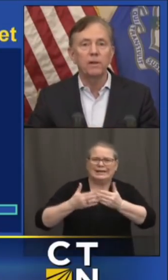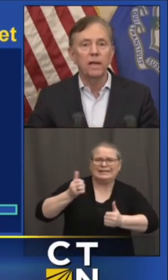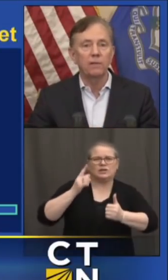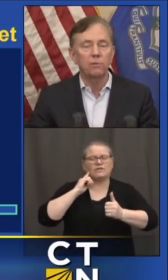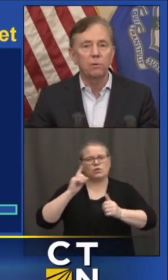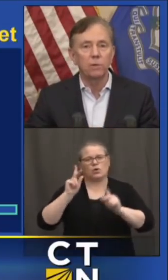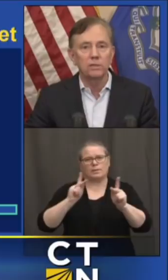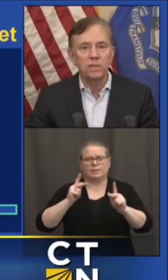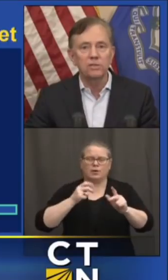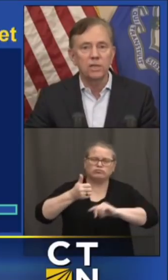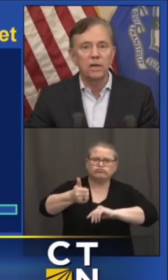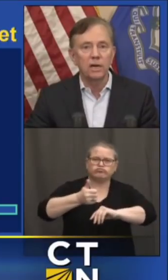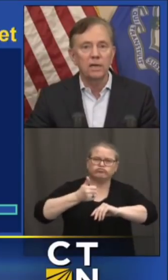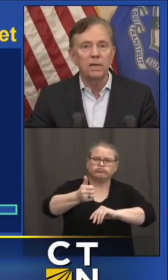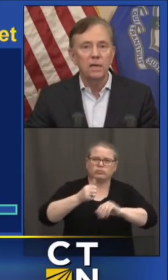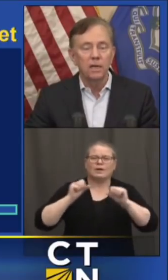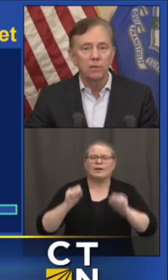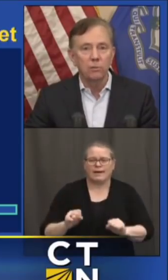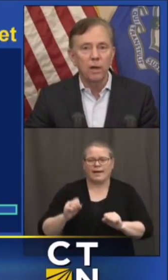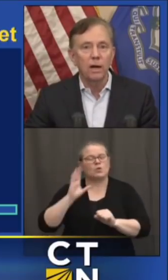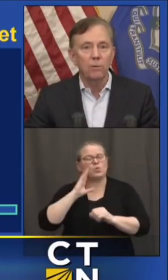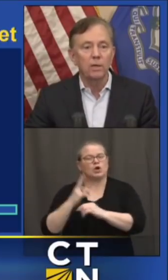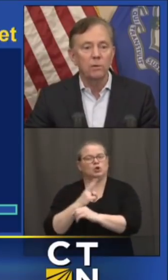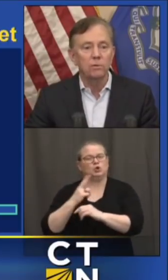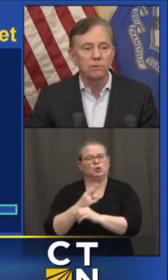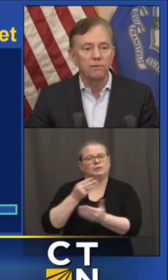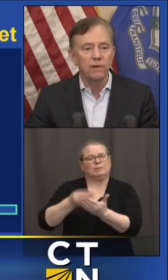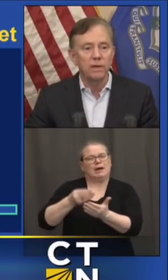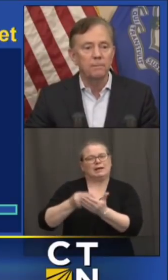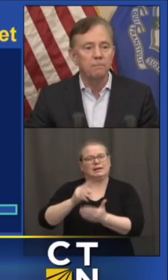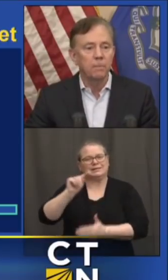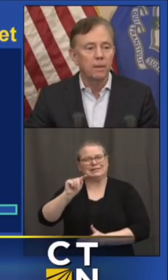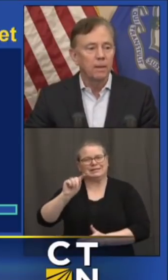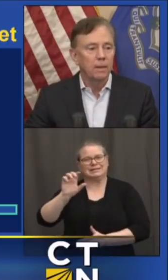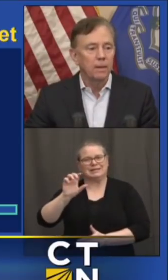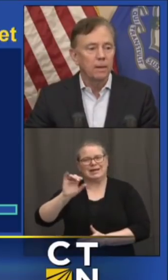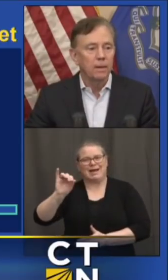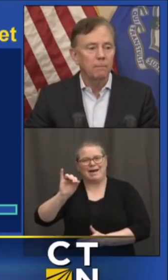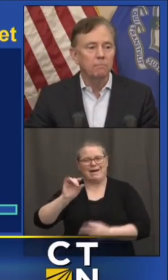able to fund that through TCI and through the highway user fee.